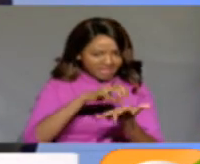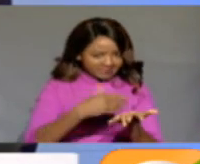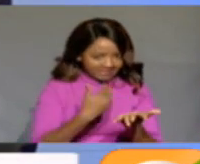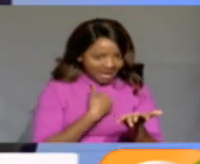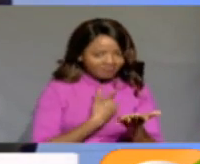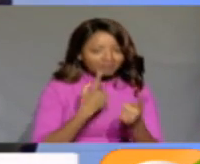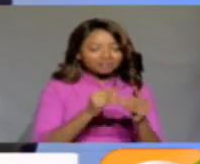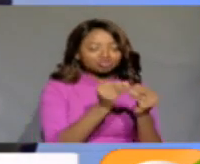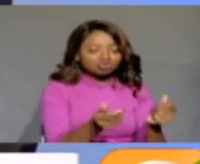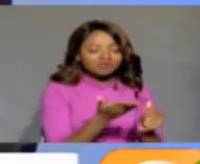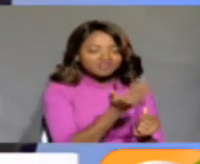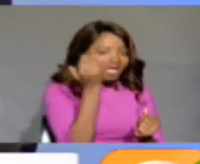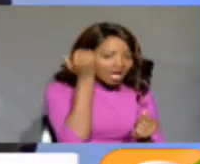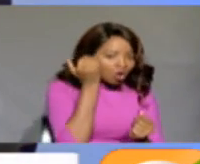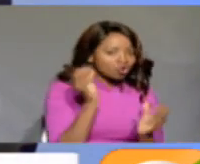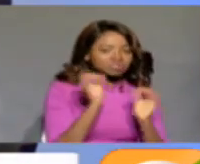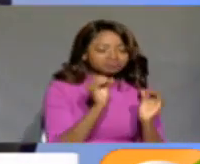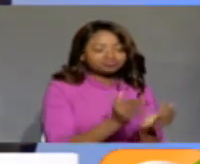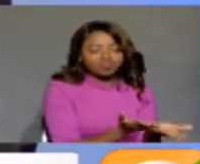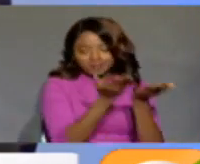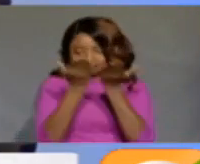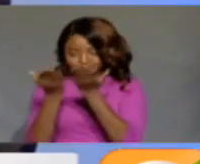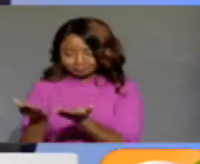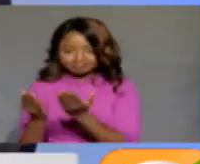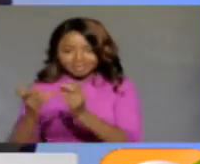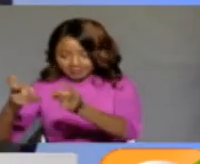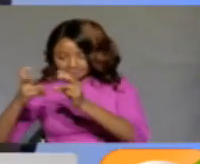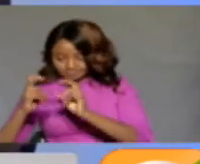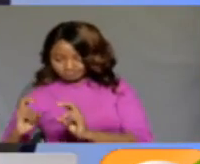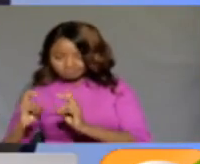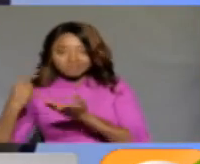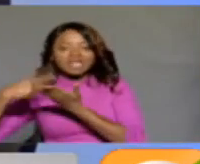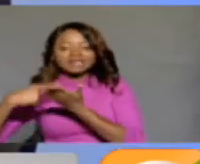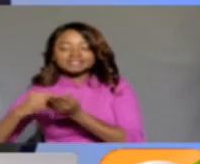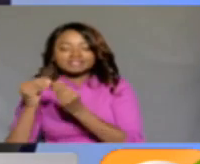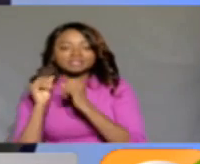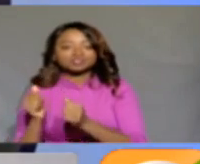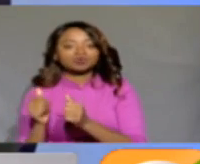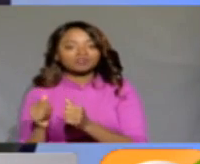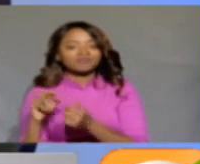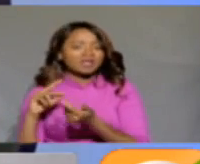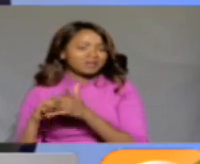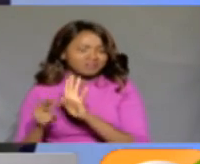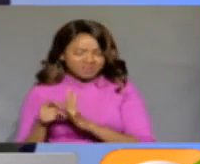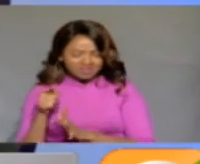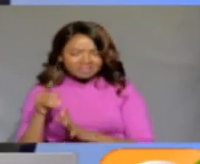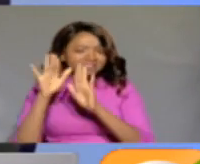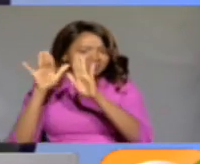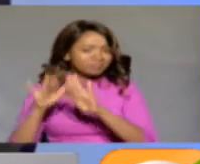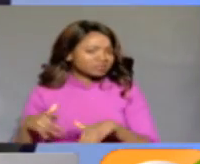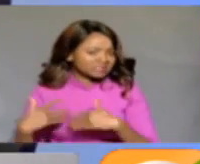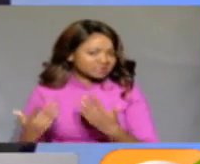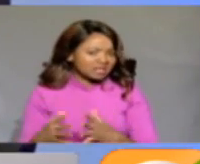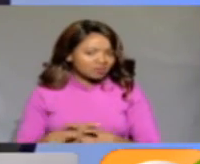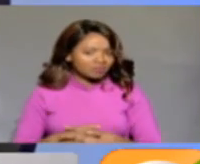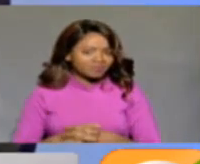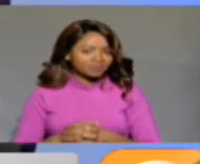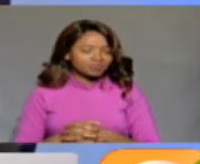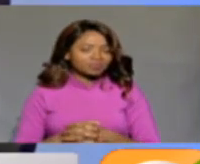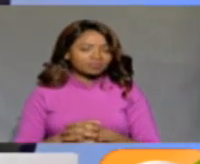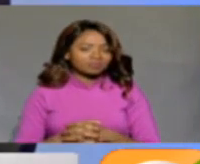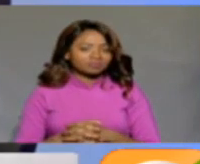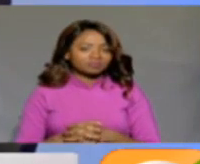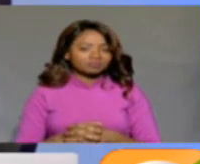legal system allows out-of-court settlement in any of the given cases, save for murder cases and manslaughter cases, but all